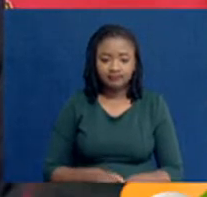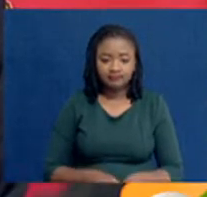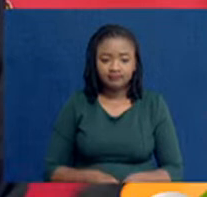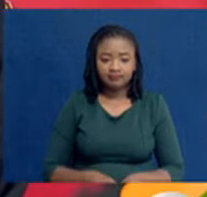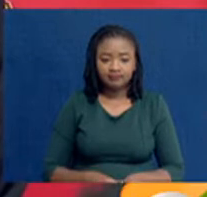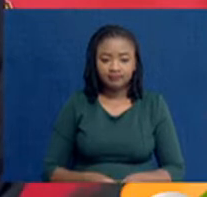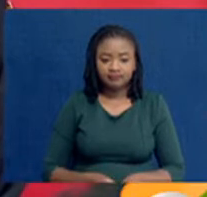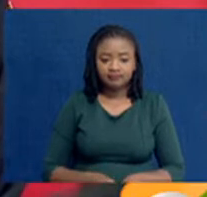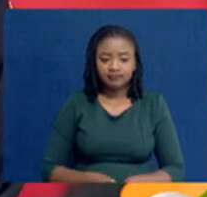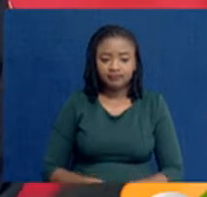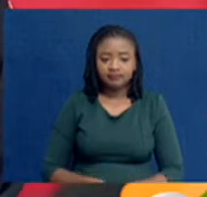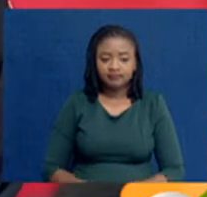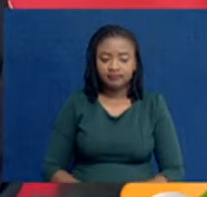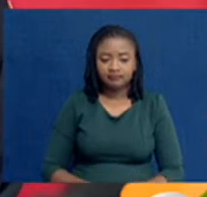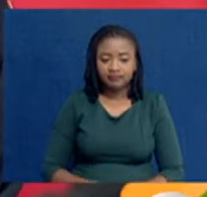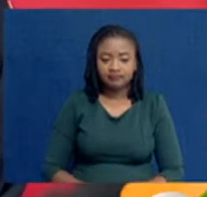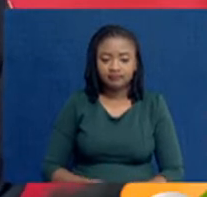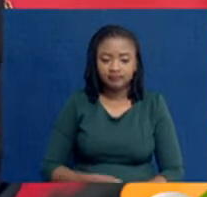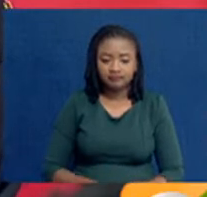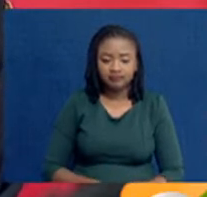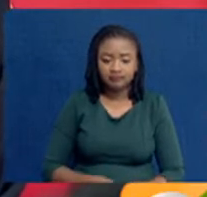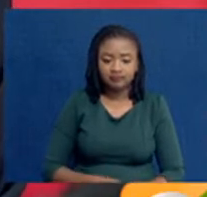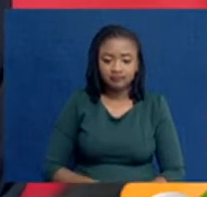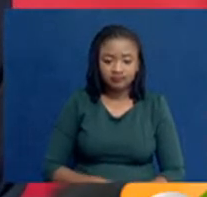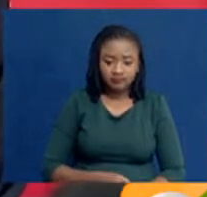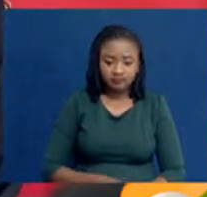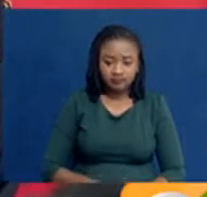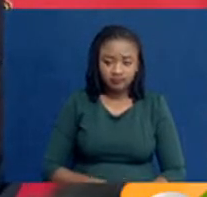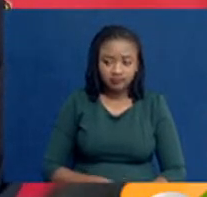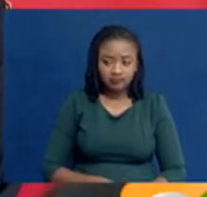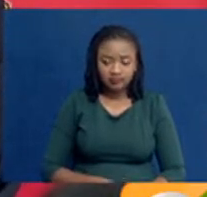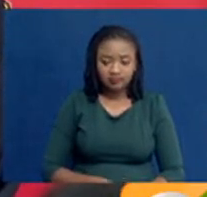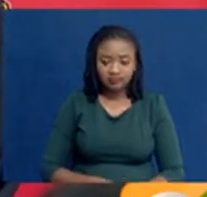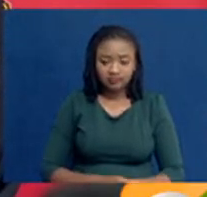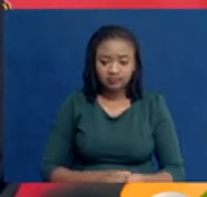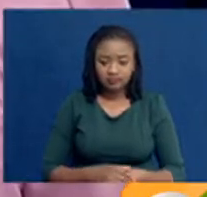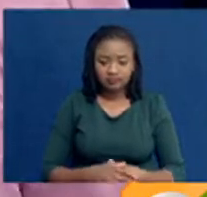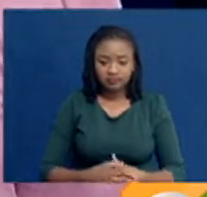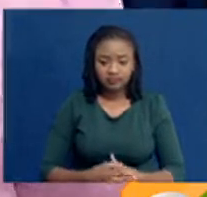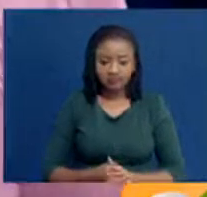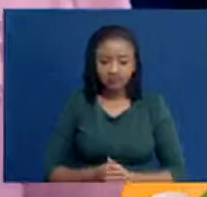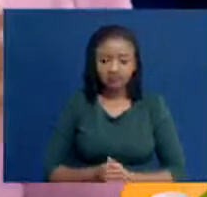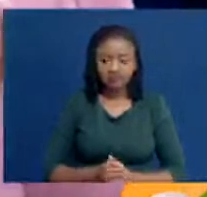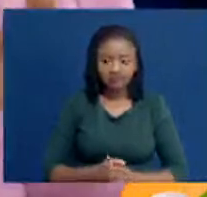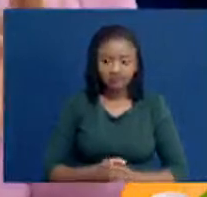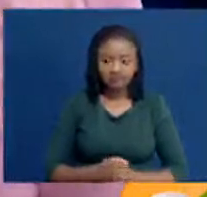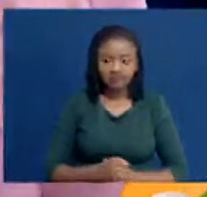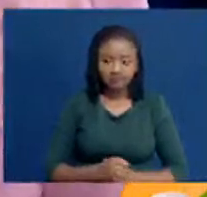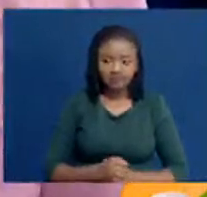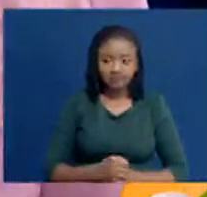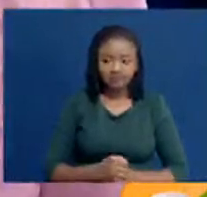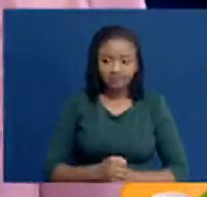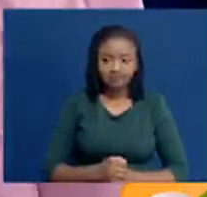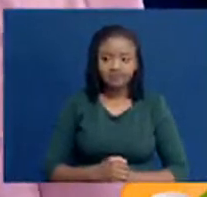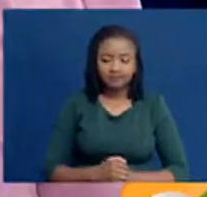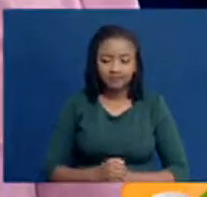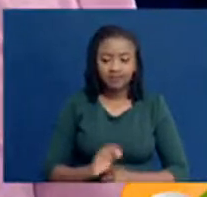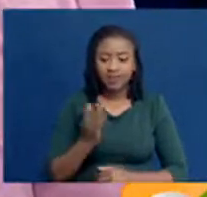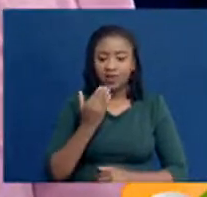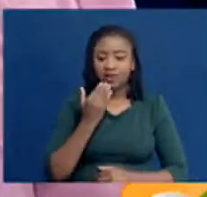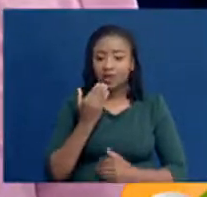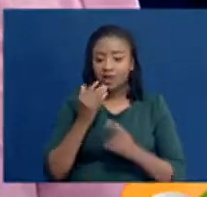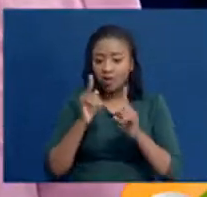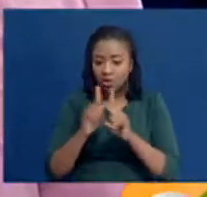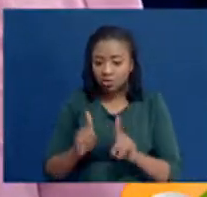IEBC to be independent when it is being appointed by a non-independent body? Thank you so much for the invitation.